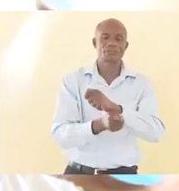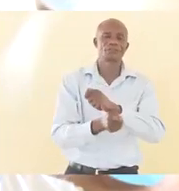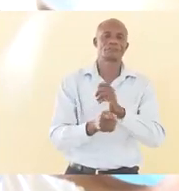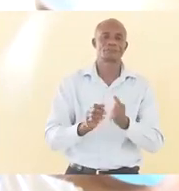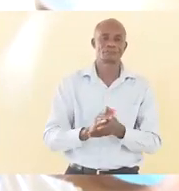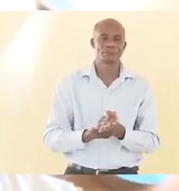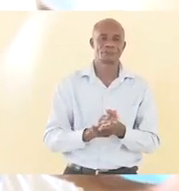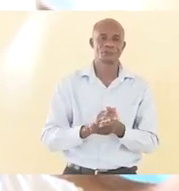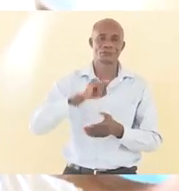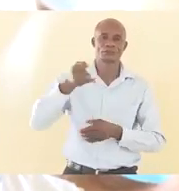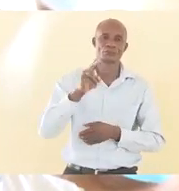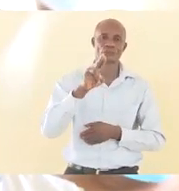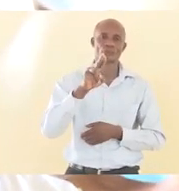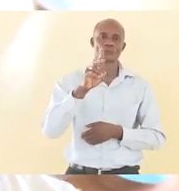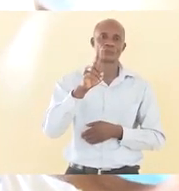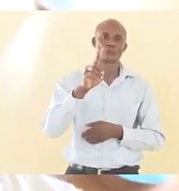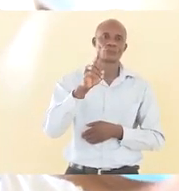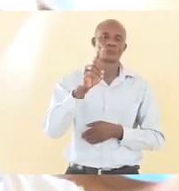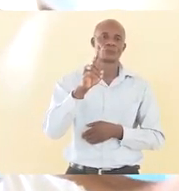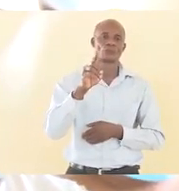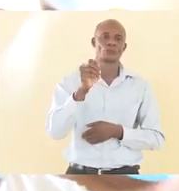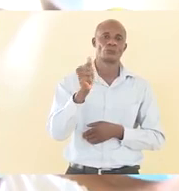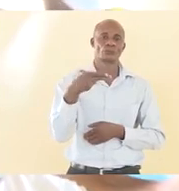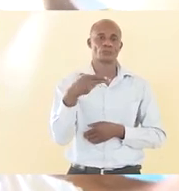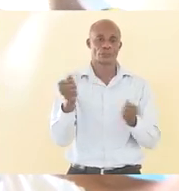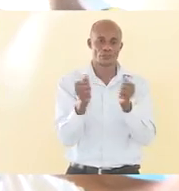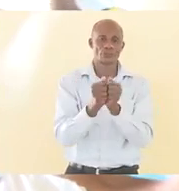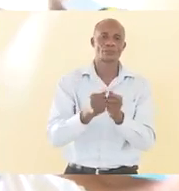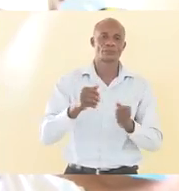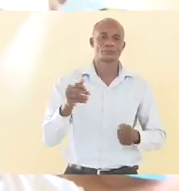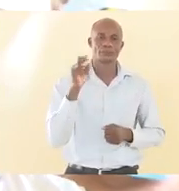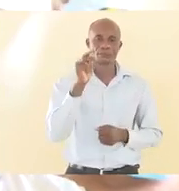Replacing Judas with Matthias. With Matthias.